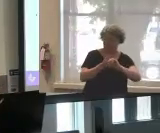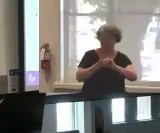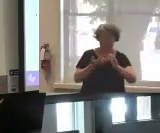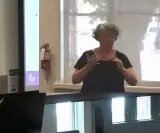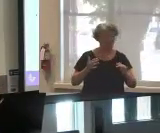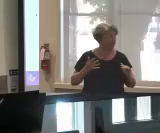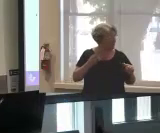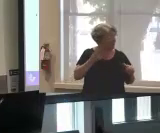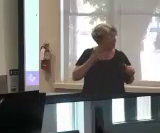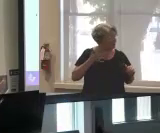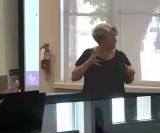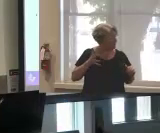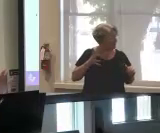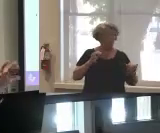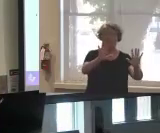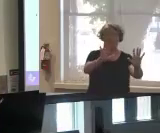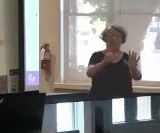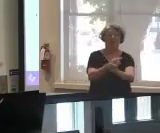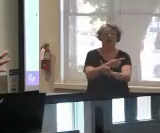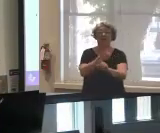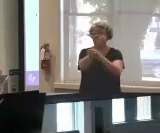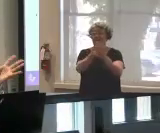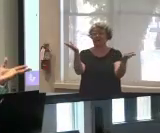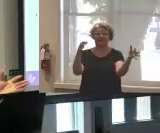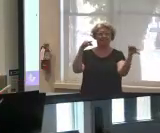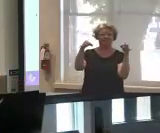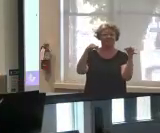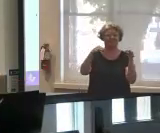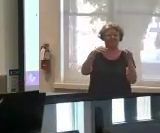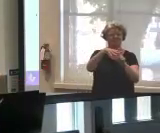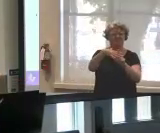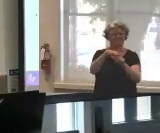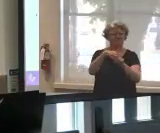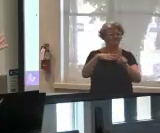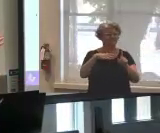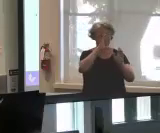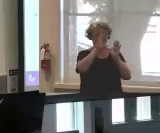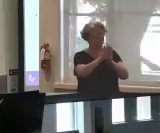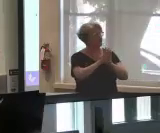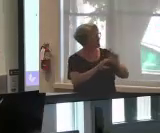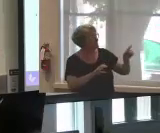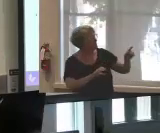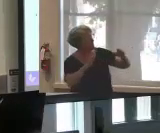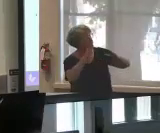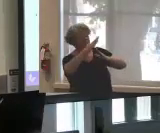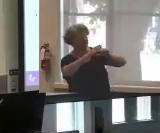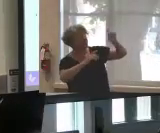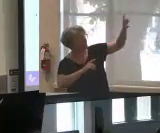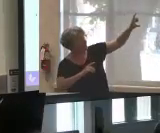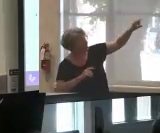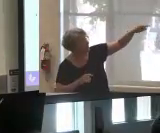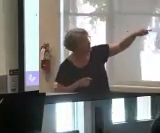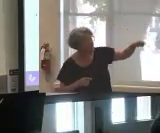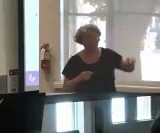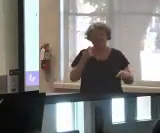think that's my last, just to give you some description context to the images. So the one on the top is our recent